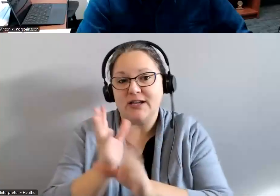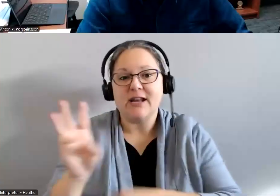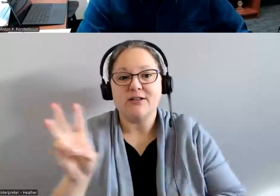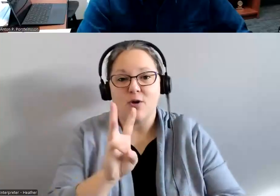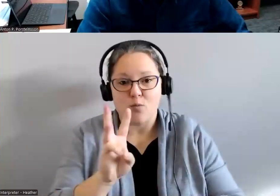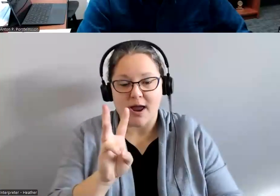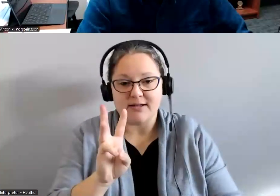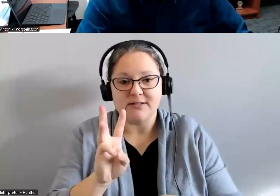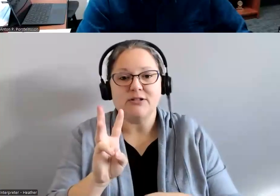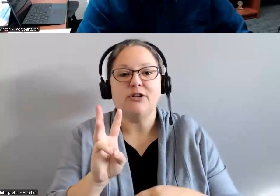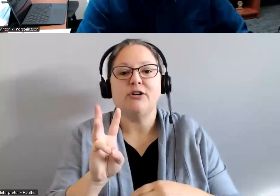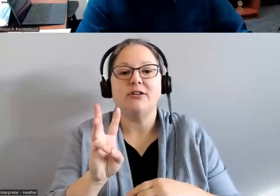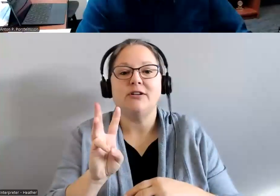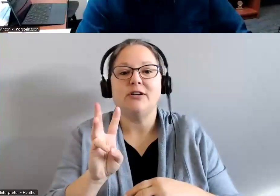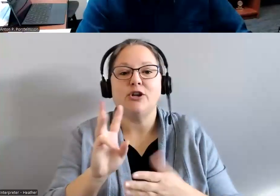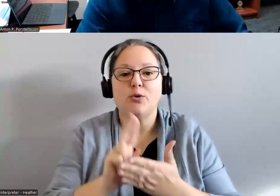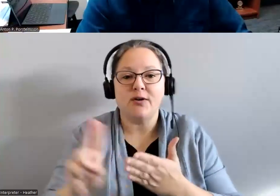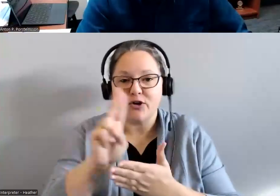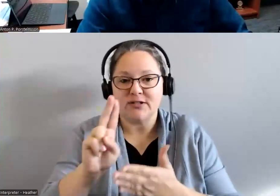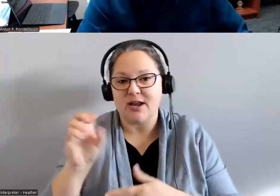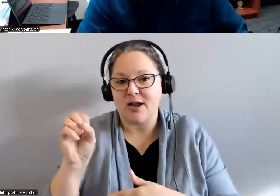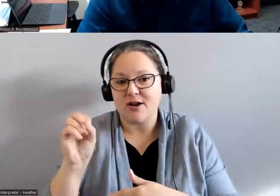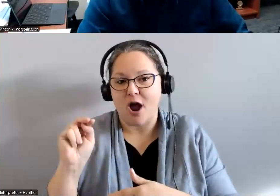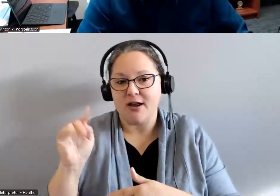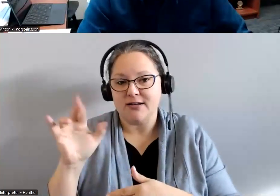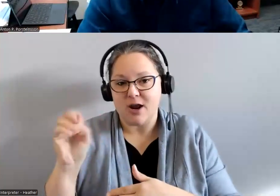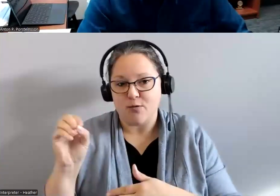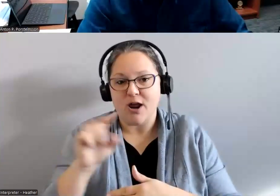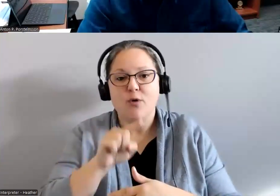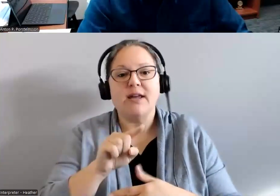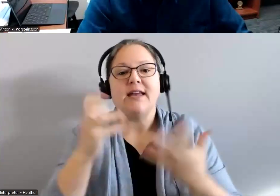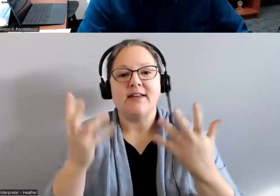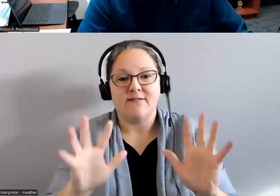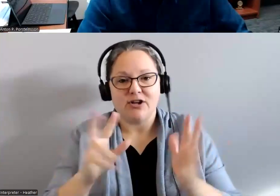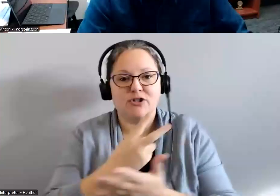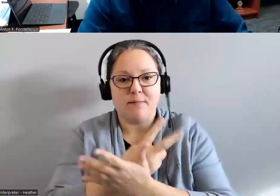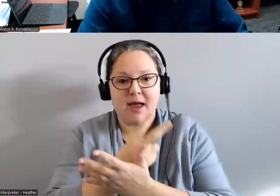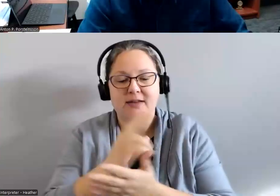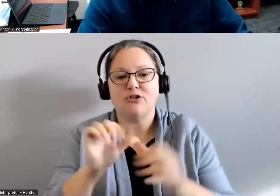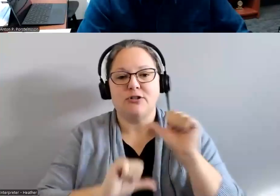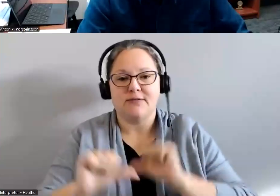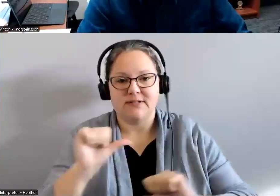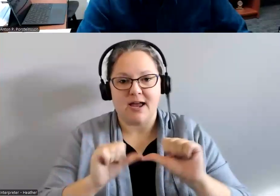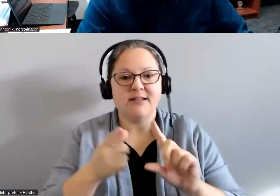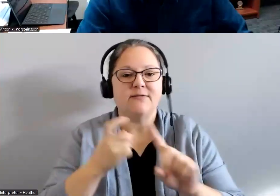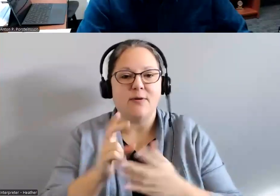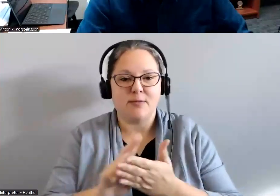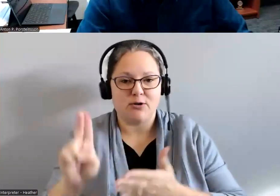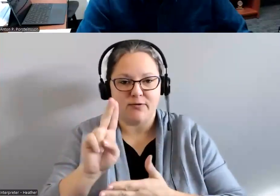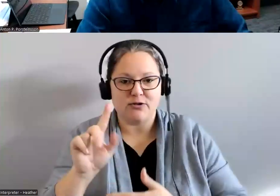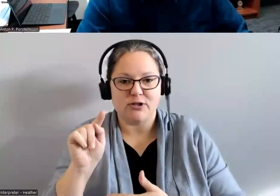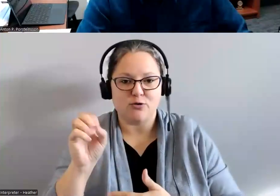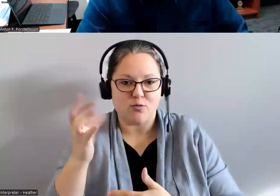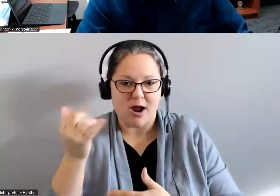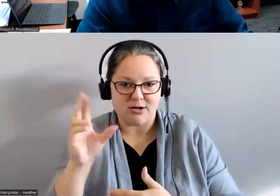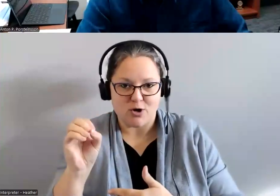in London, Ontario, and he completed a Master of Science in Community Health from the University of Toronto. Amer